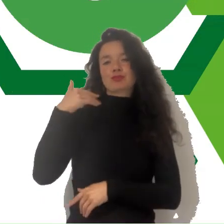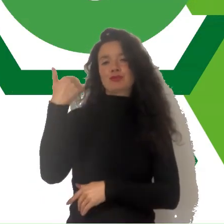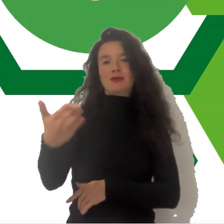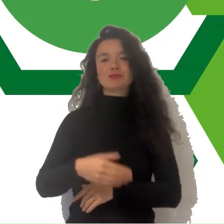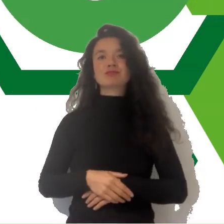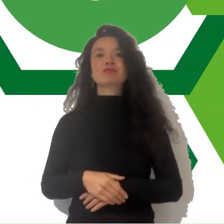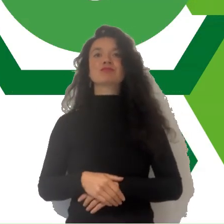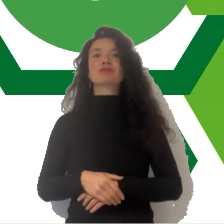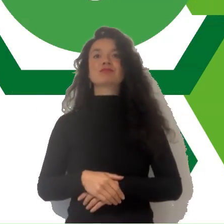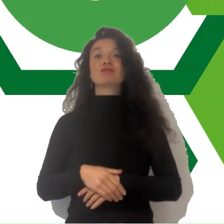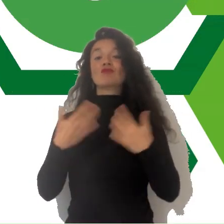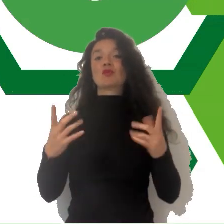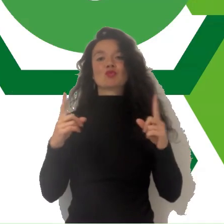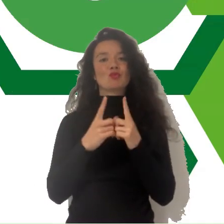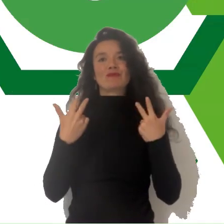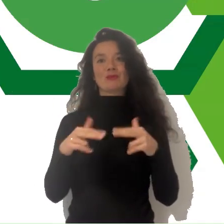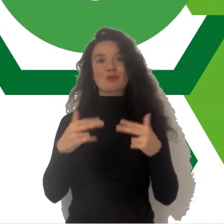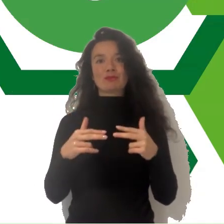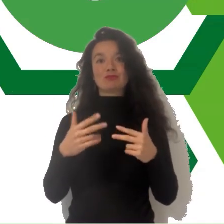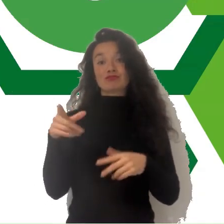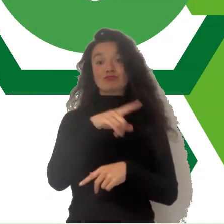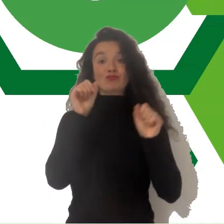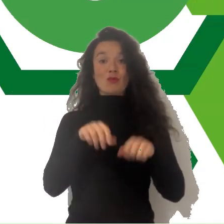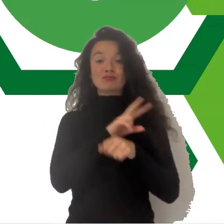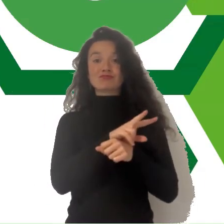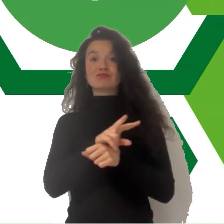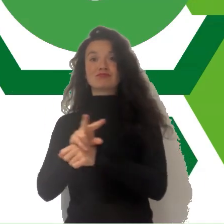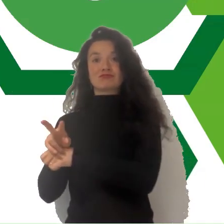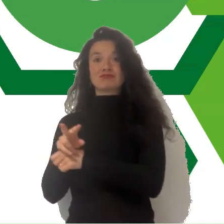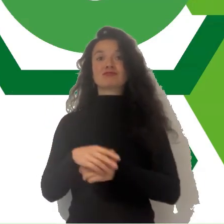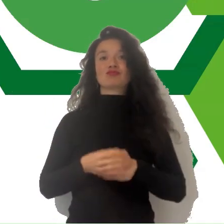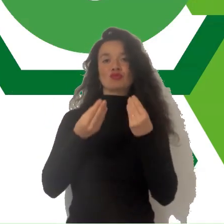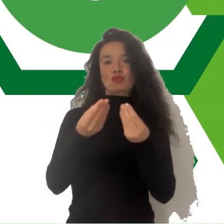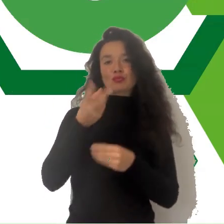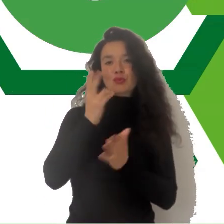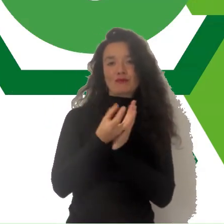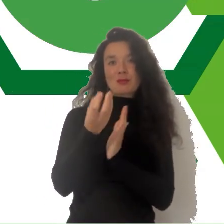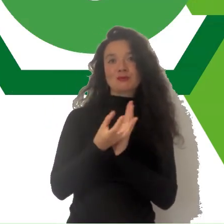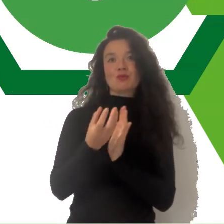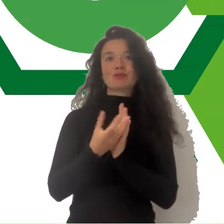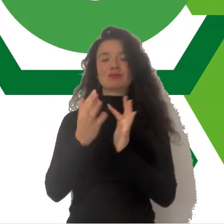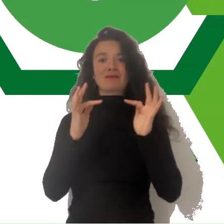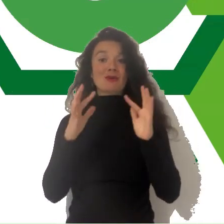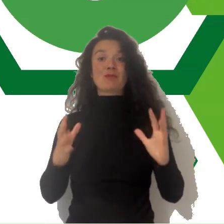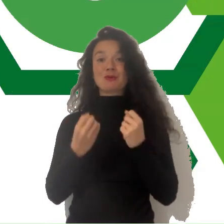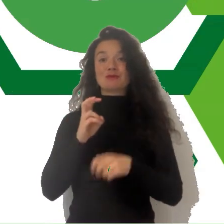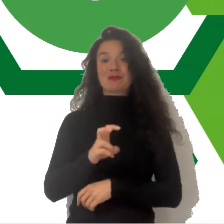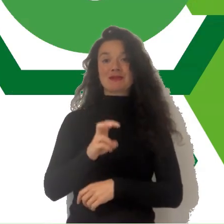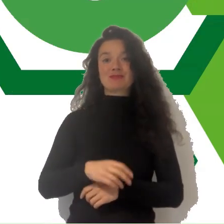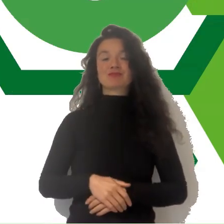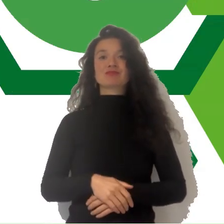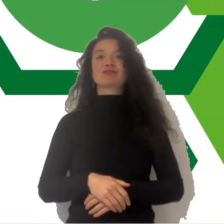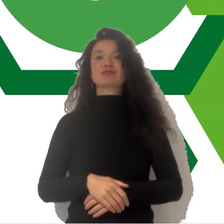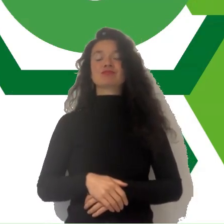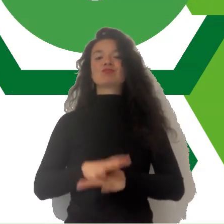least once about global warming, climate change, pollution, plastic waste, and all of these things that